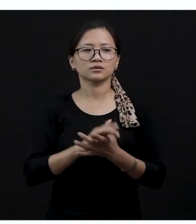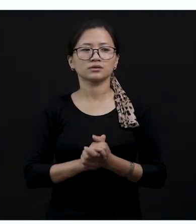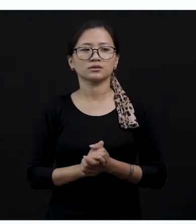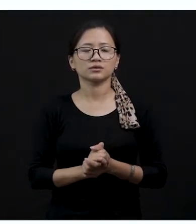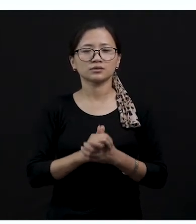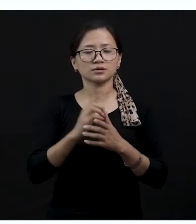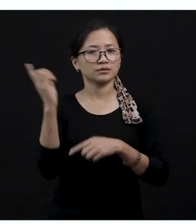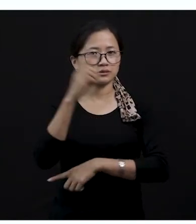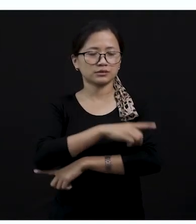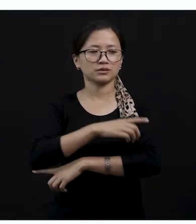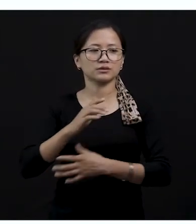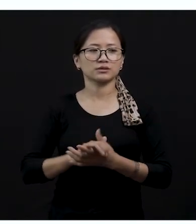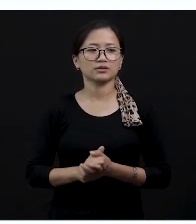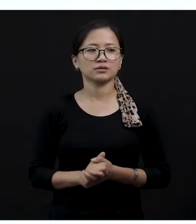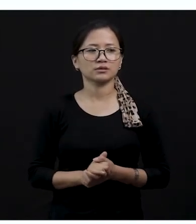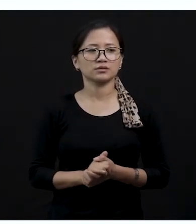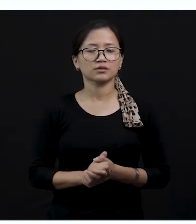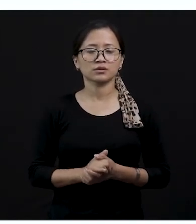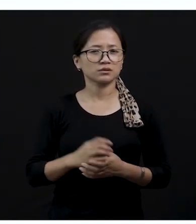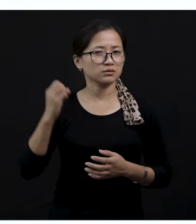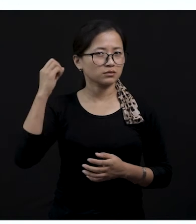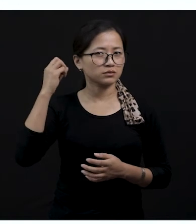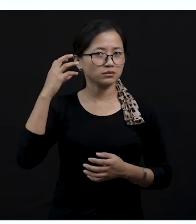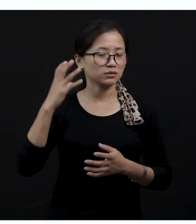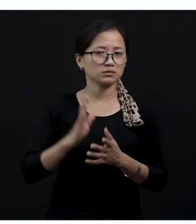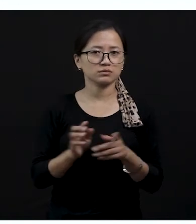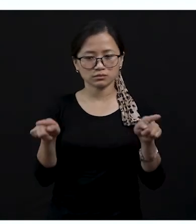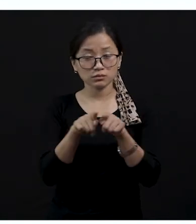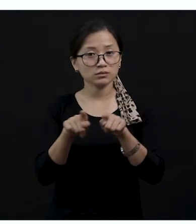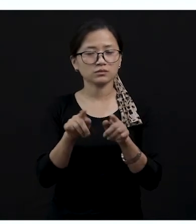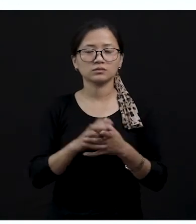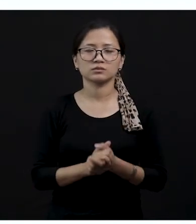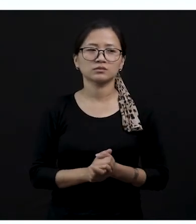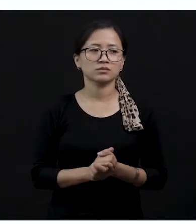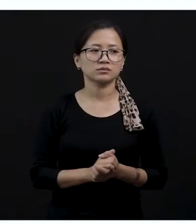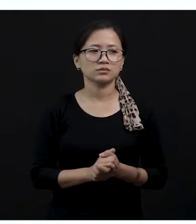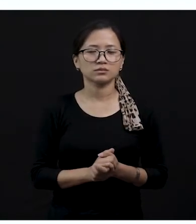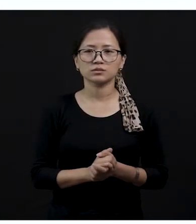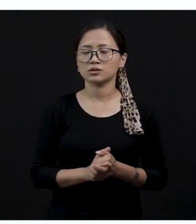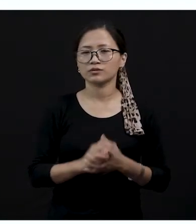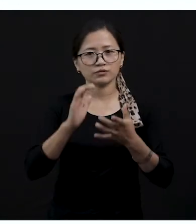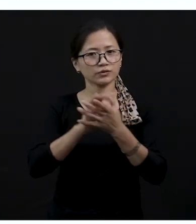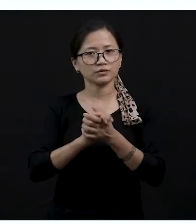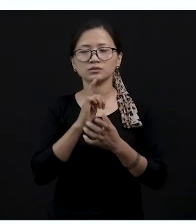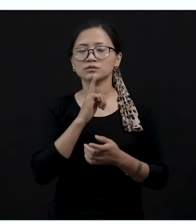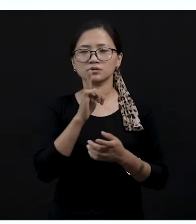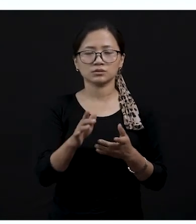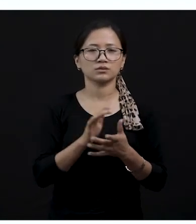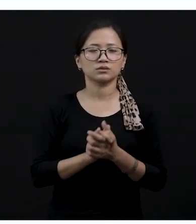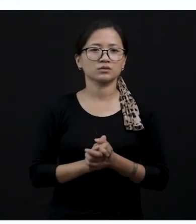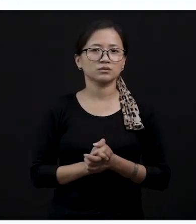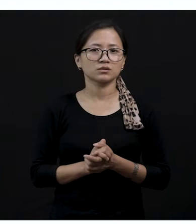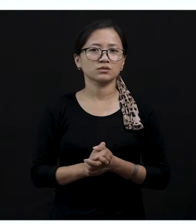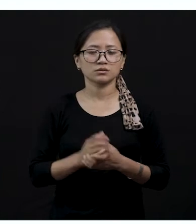line, they. Does it sound similar? You can let your friends say and